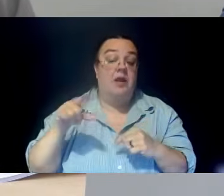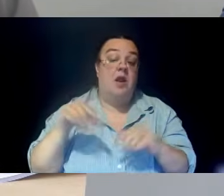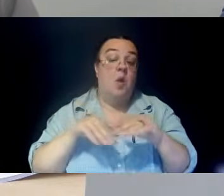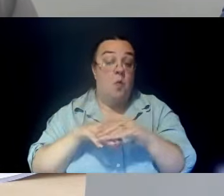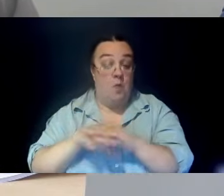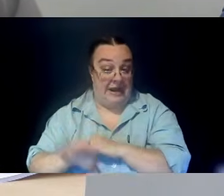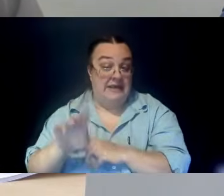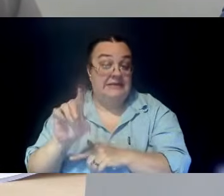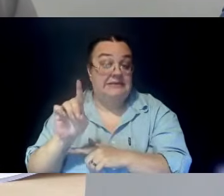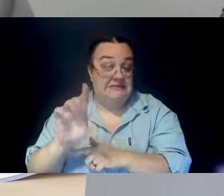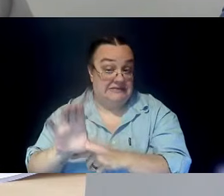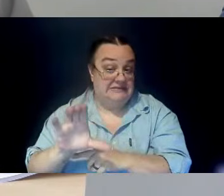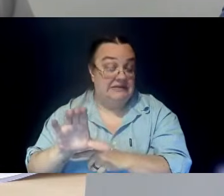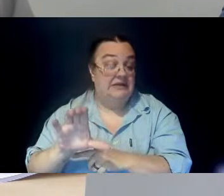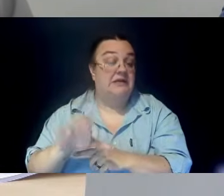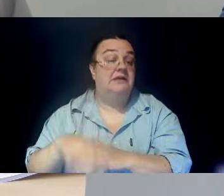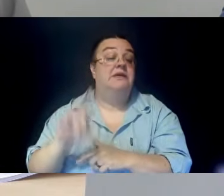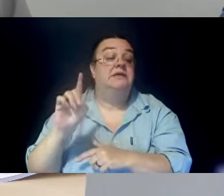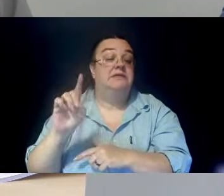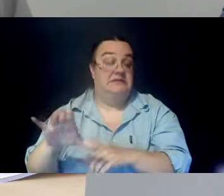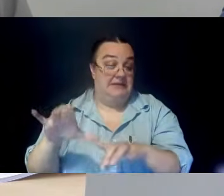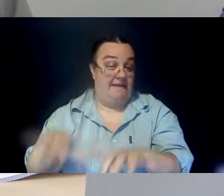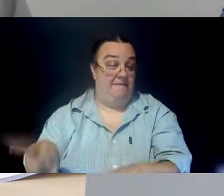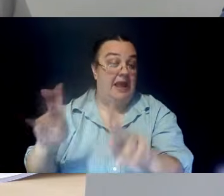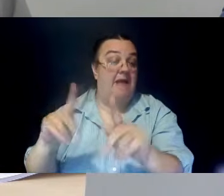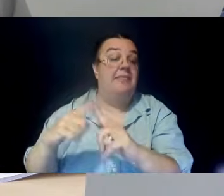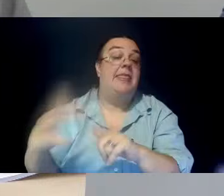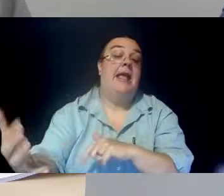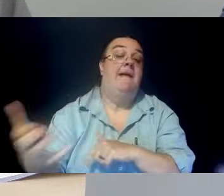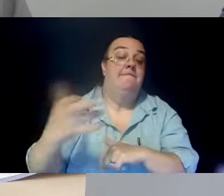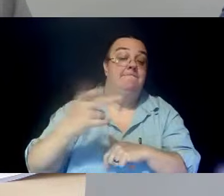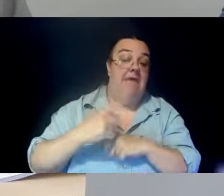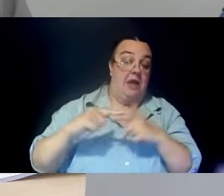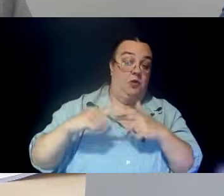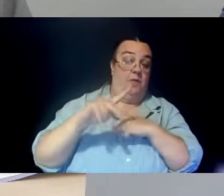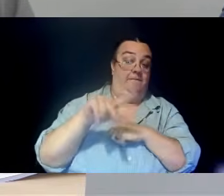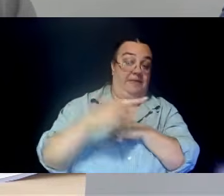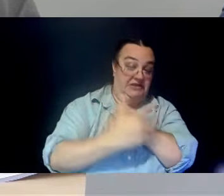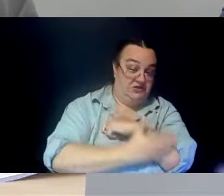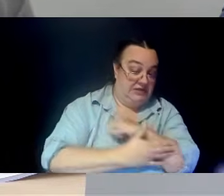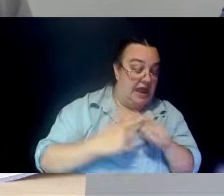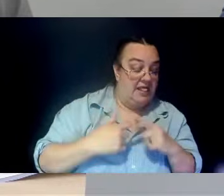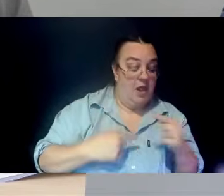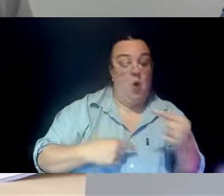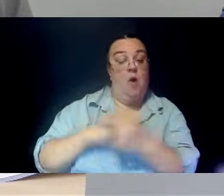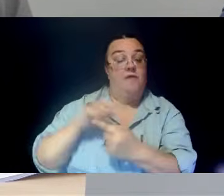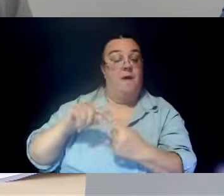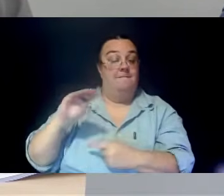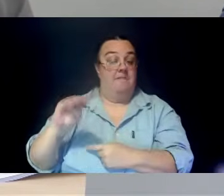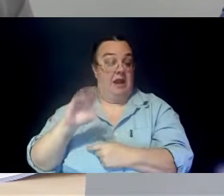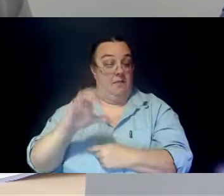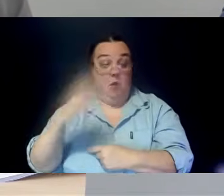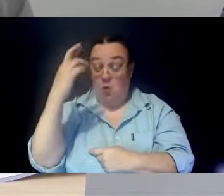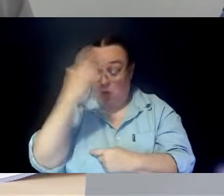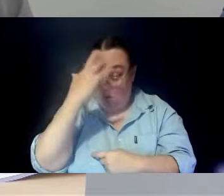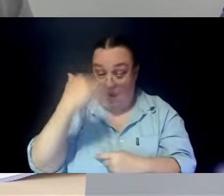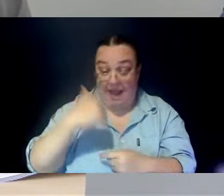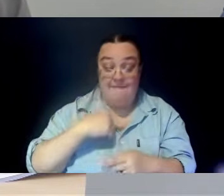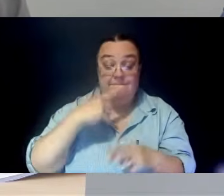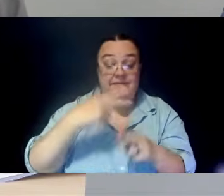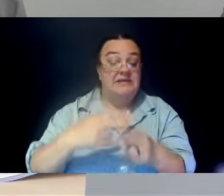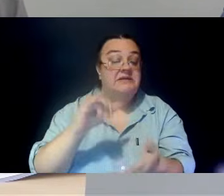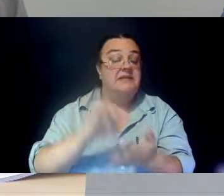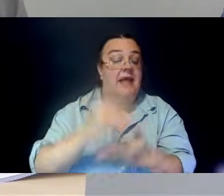D.C. D.C. picked it up, and then they came back into the county and then over into Montgomery County. The reason I bring that up is because these are